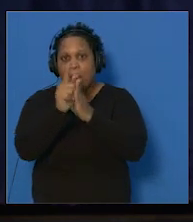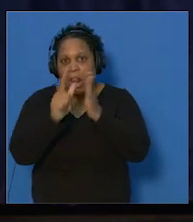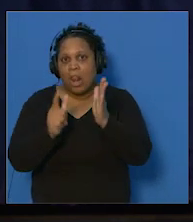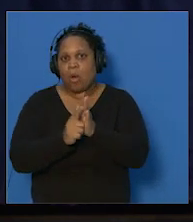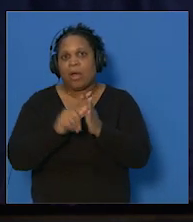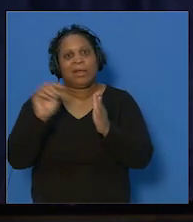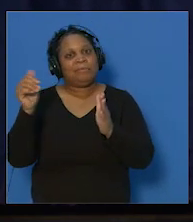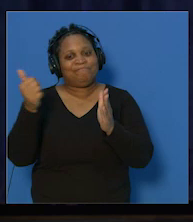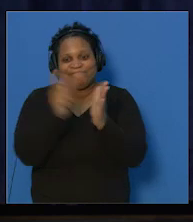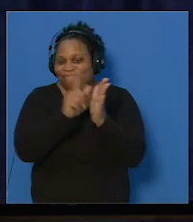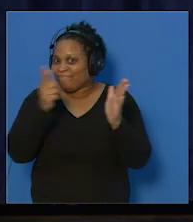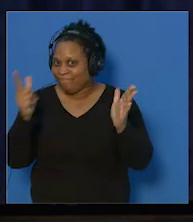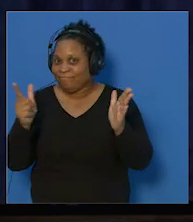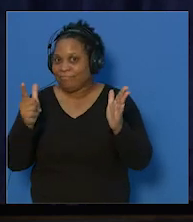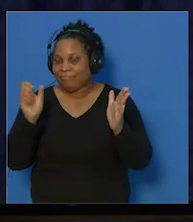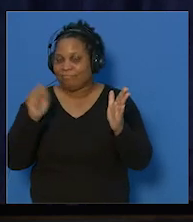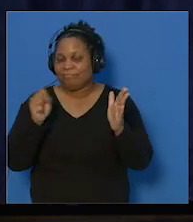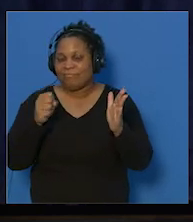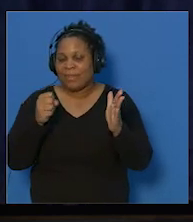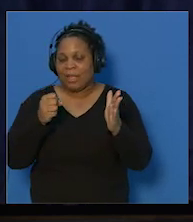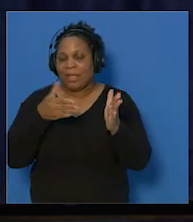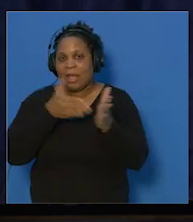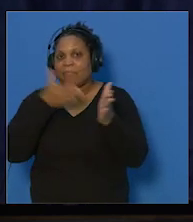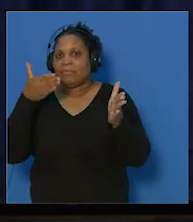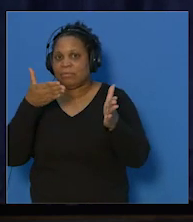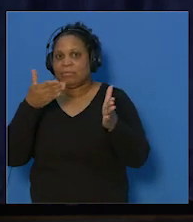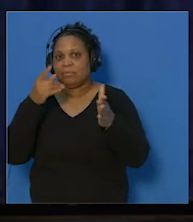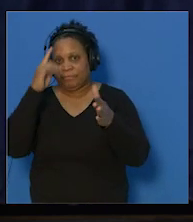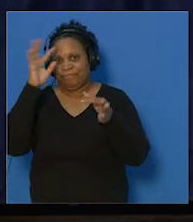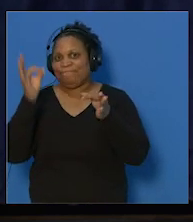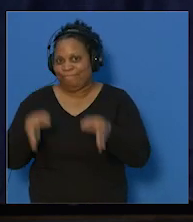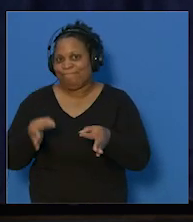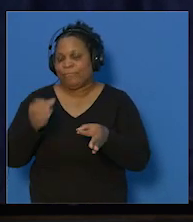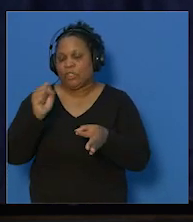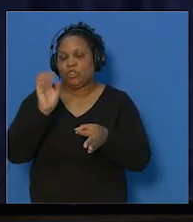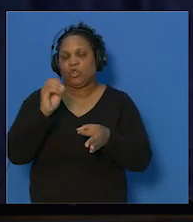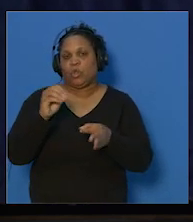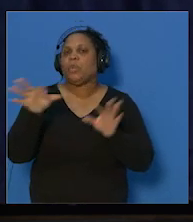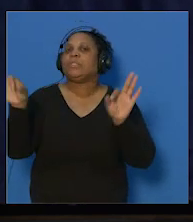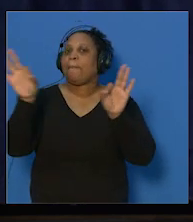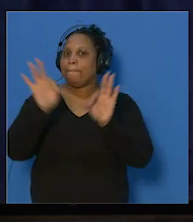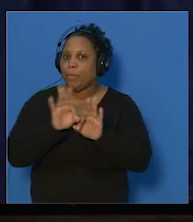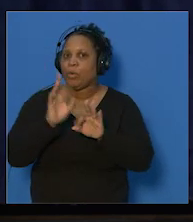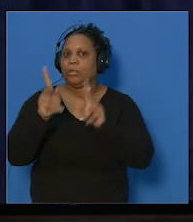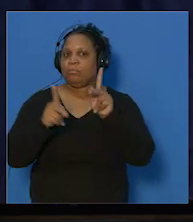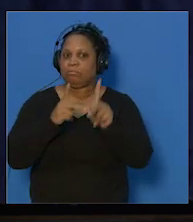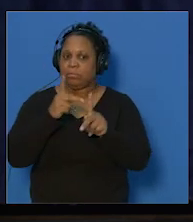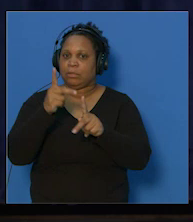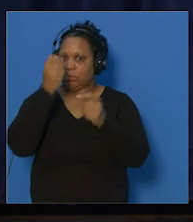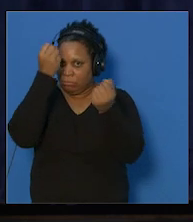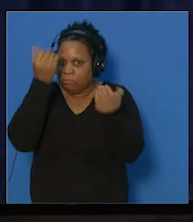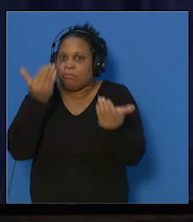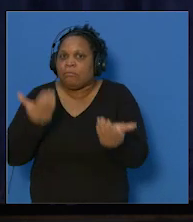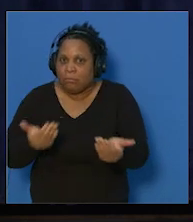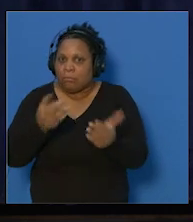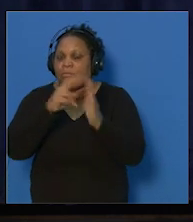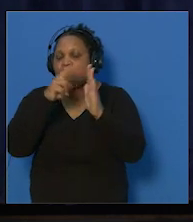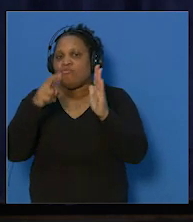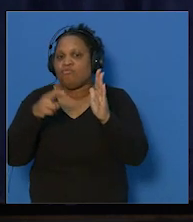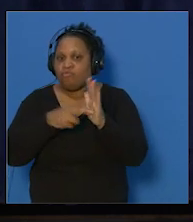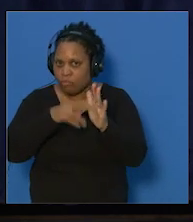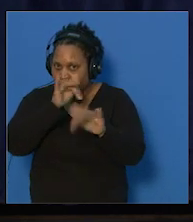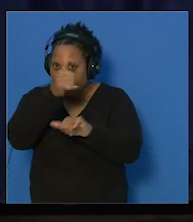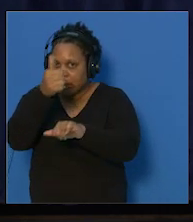of the law are an actual offense. So it is very, very important that persons follow the rules which have been laid